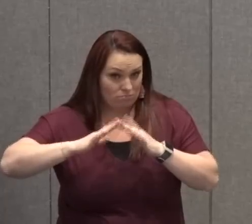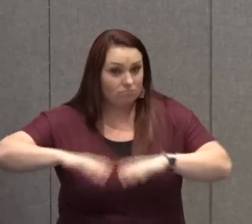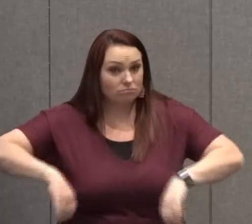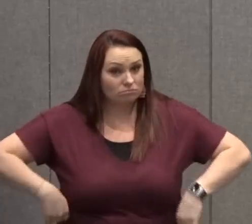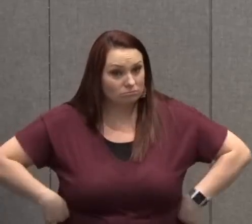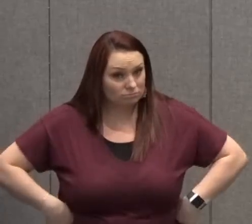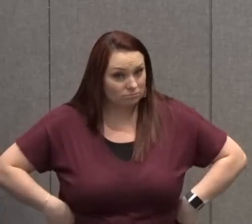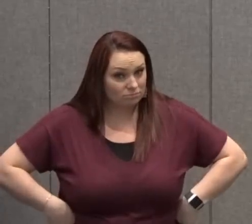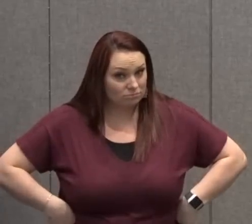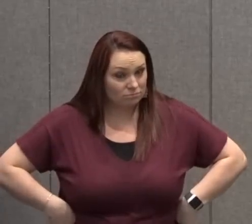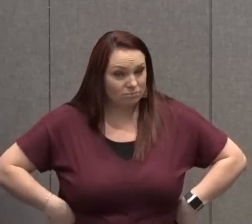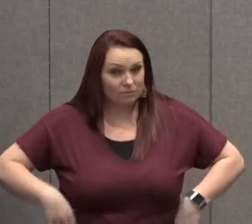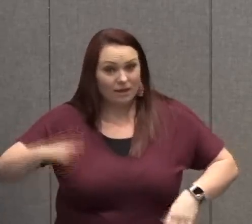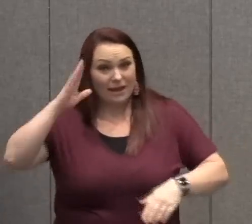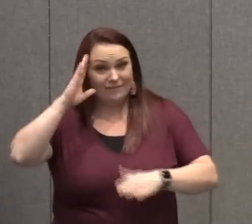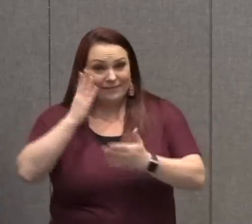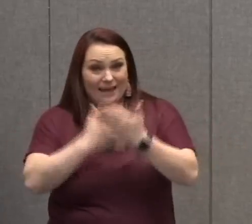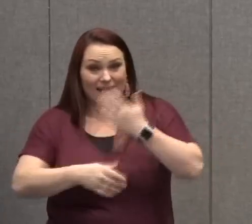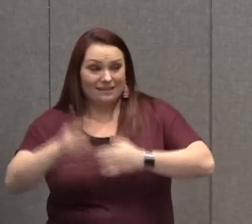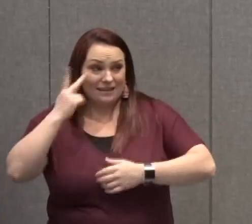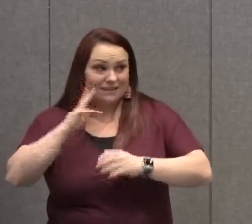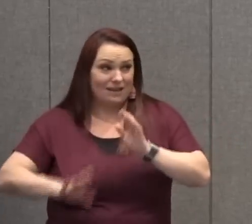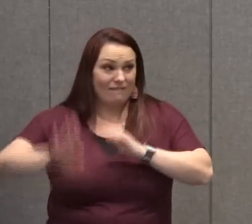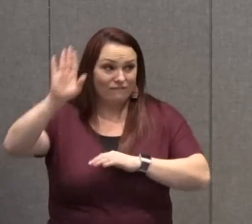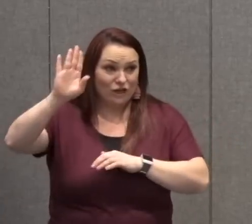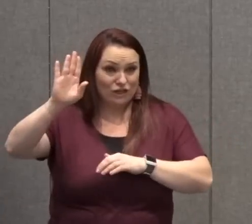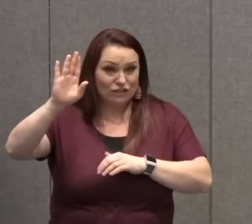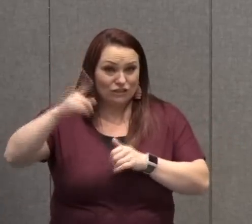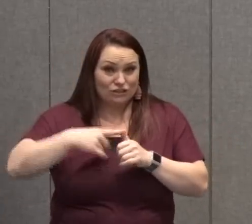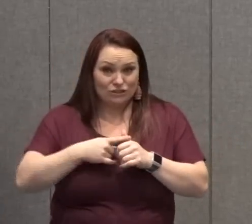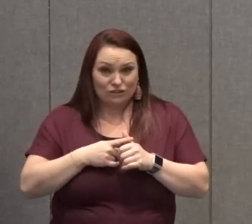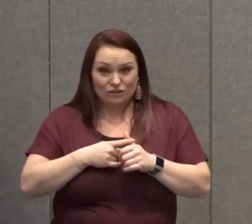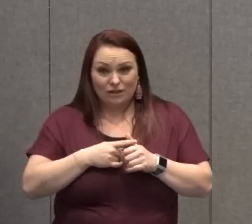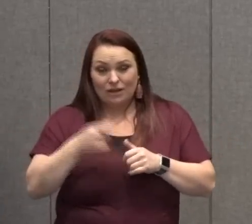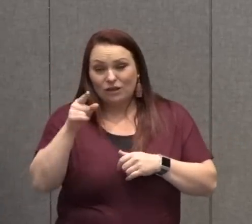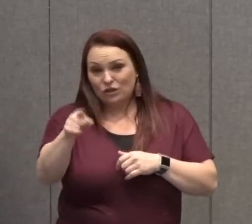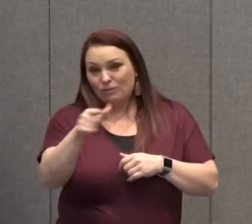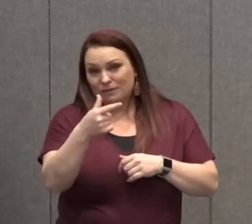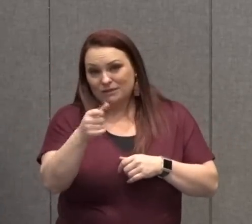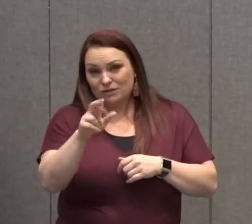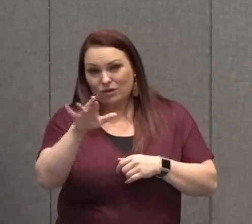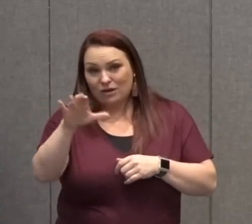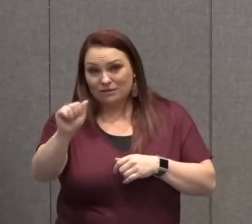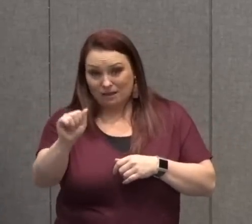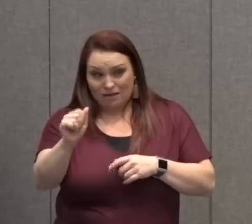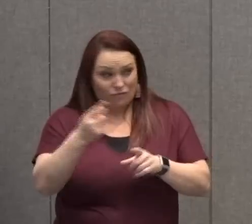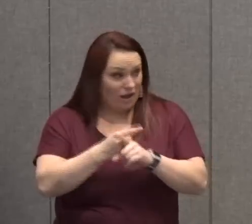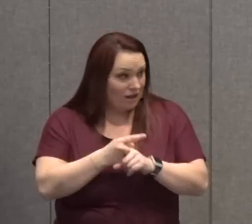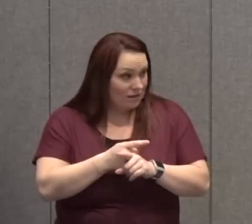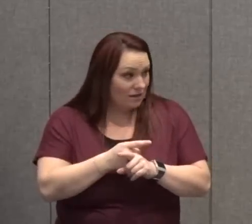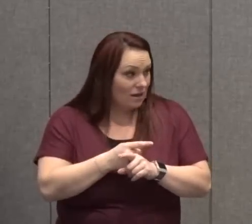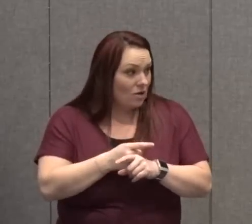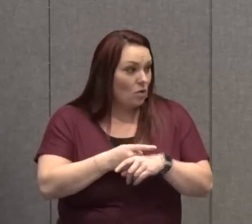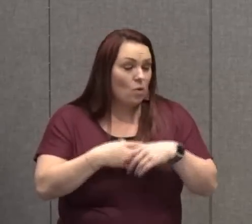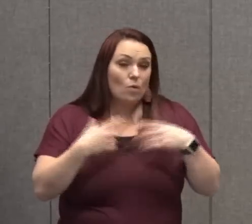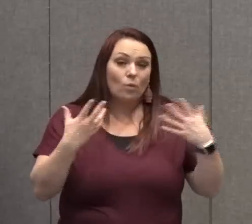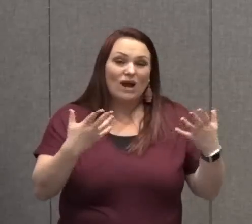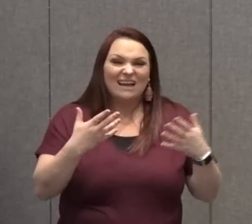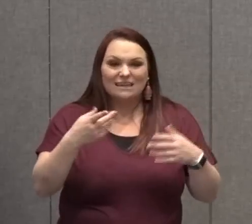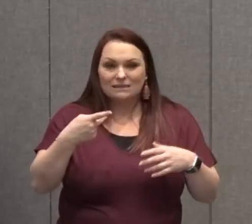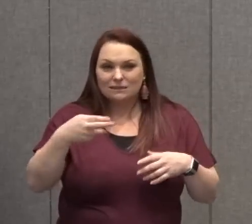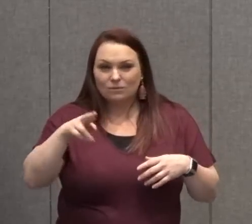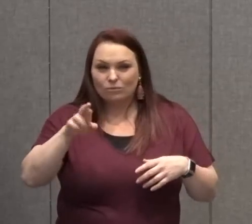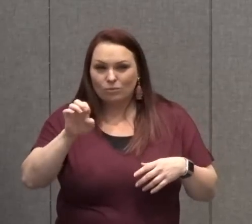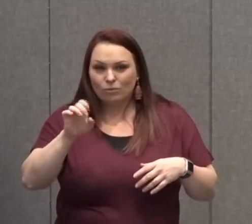you got me and I think the hand that I saw go up first was you Ms. Garcia what is a predator